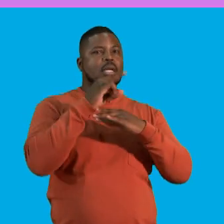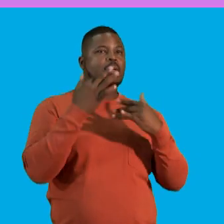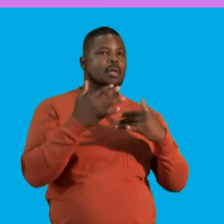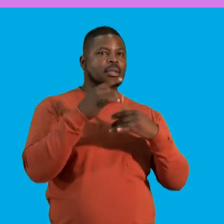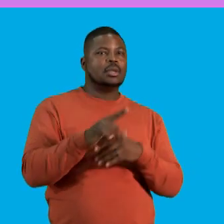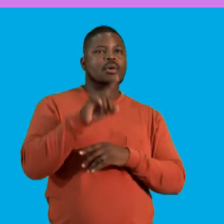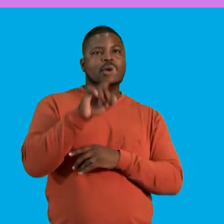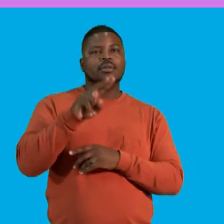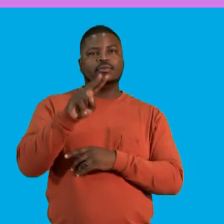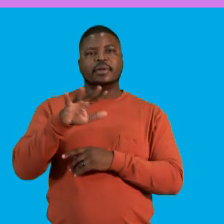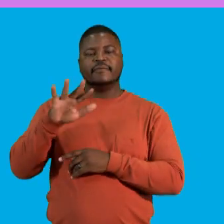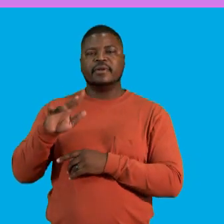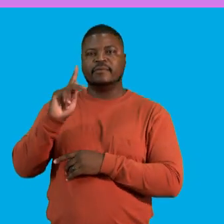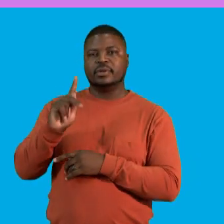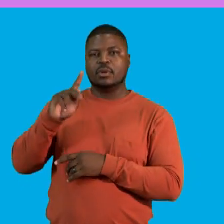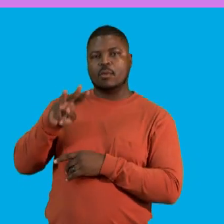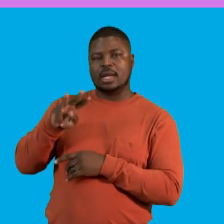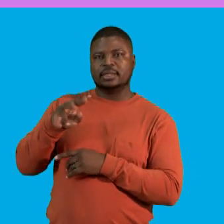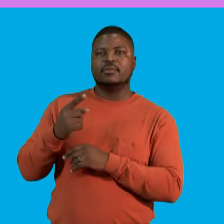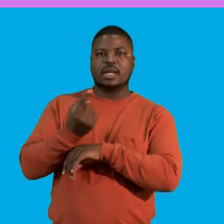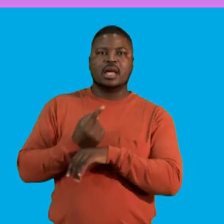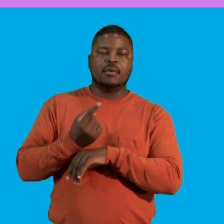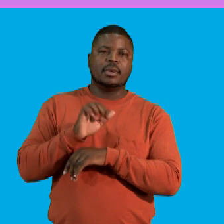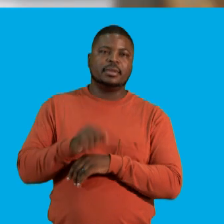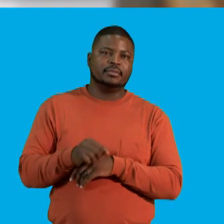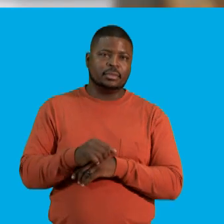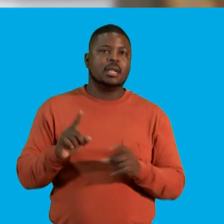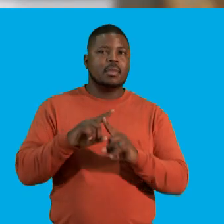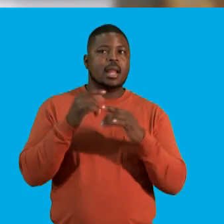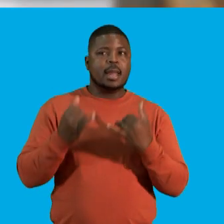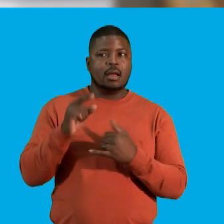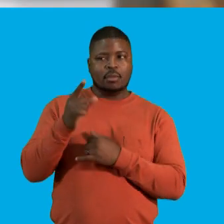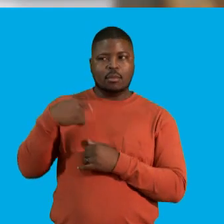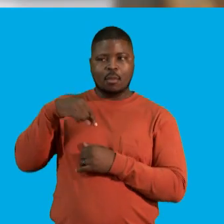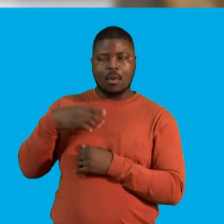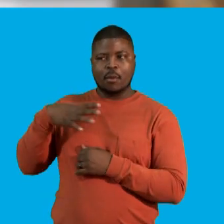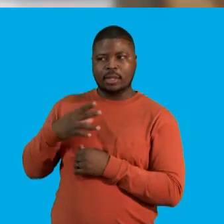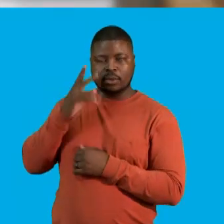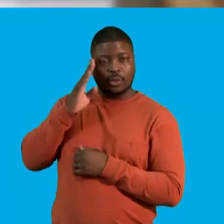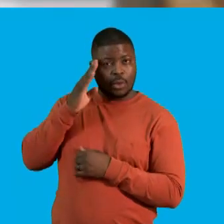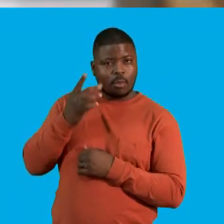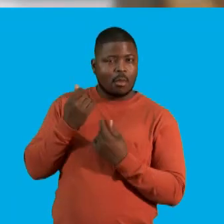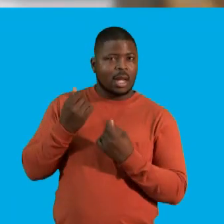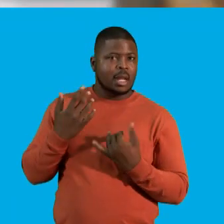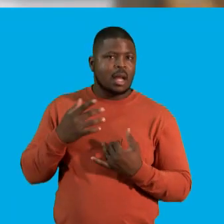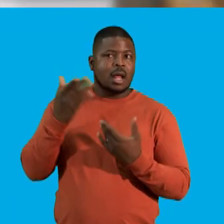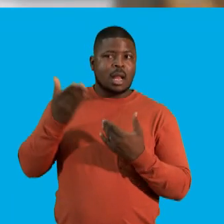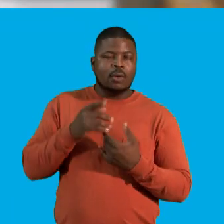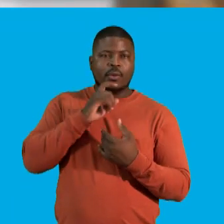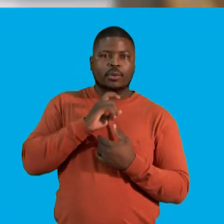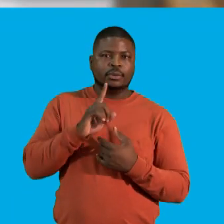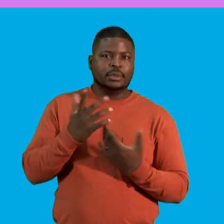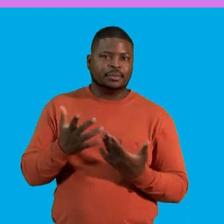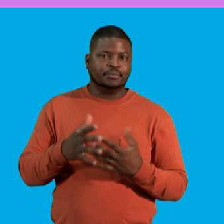125 kilowatts per hour. Then we start now to find the amounts that you are allowed to use in each category. With the